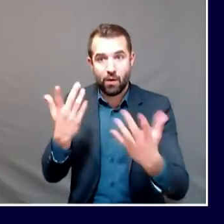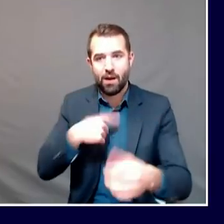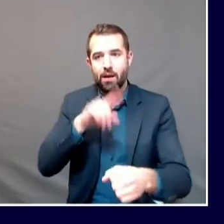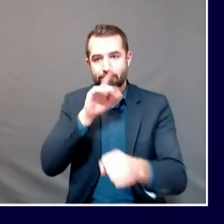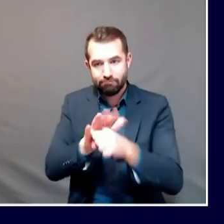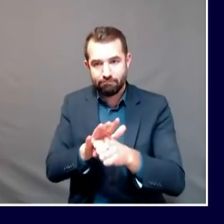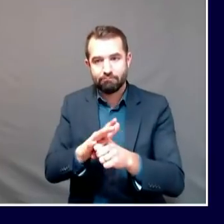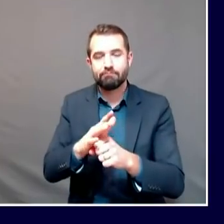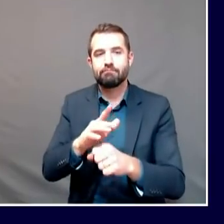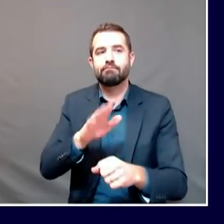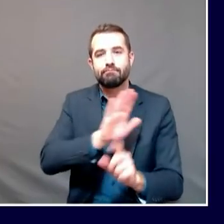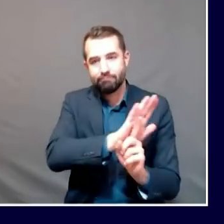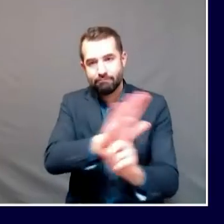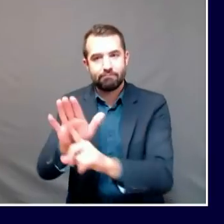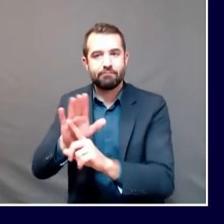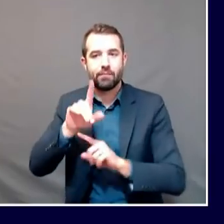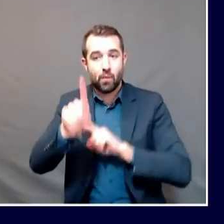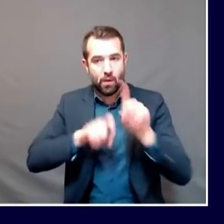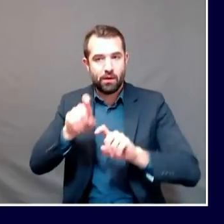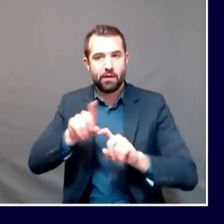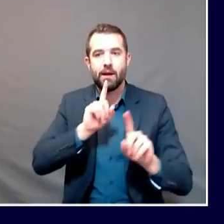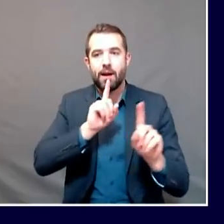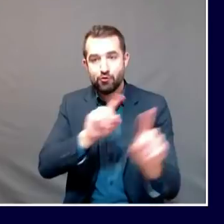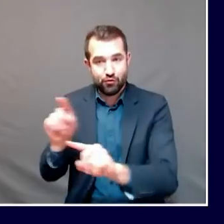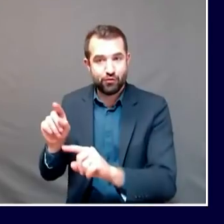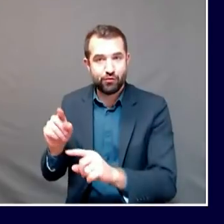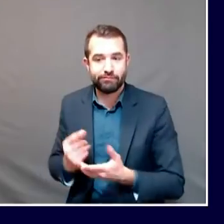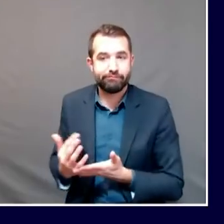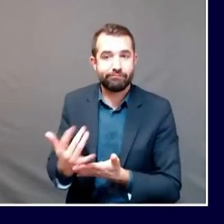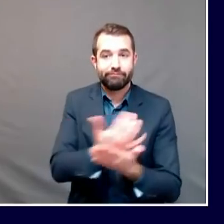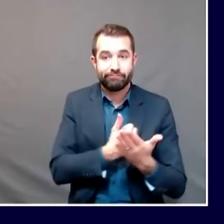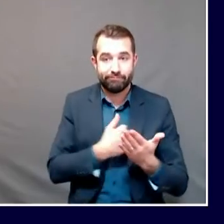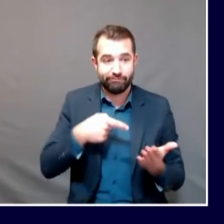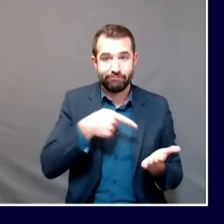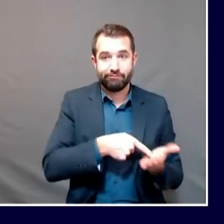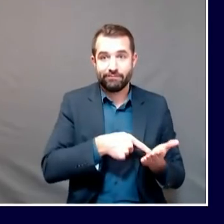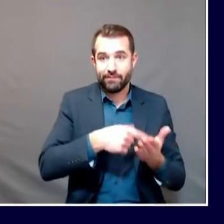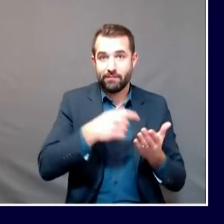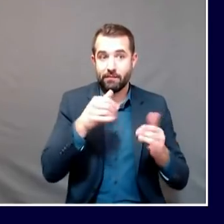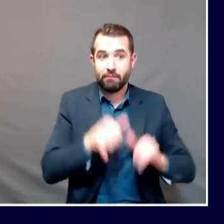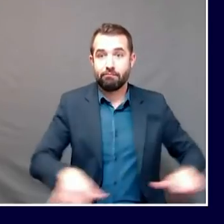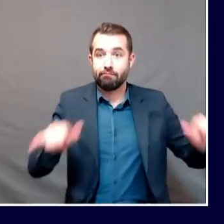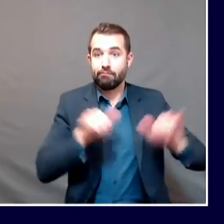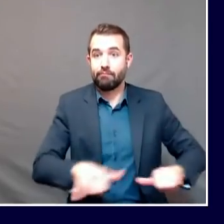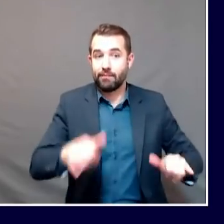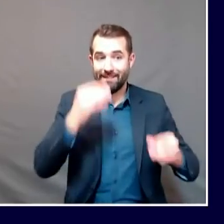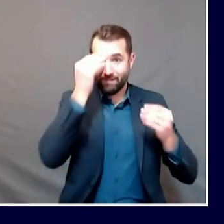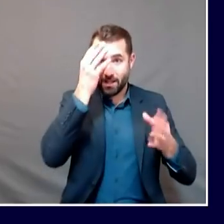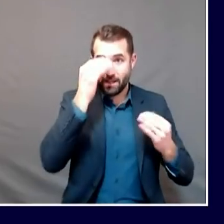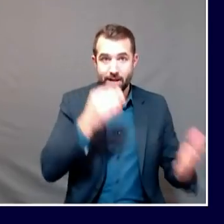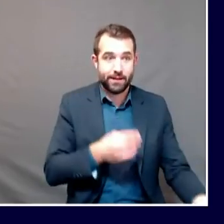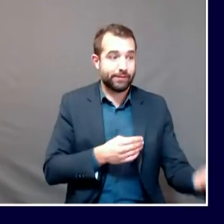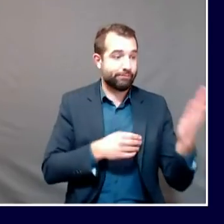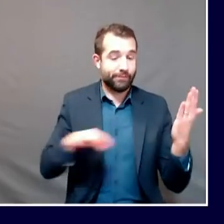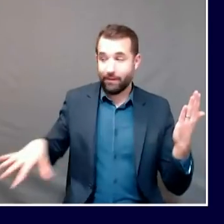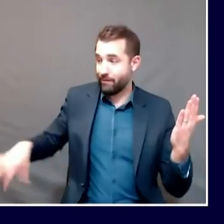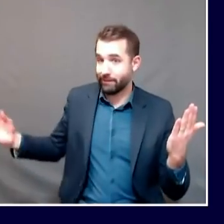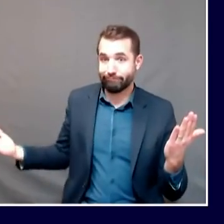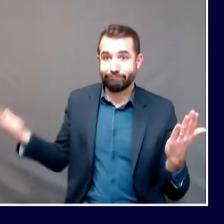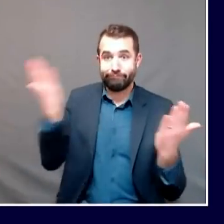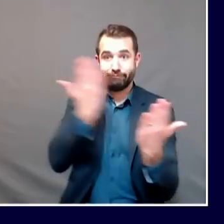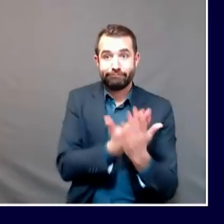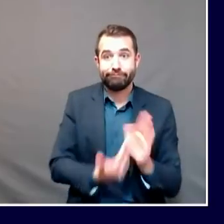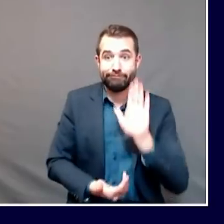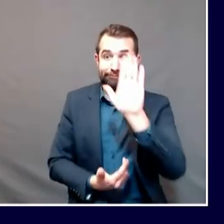from time to time in a manner that is open, that is scientifically based, and most of all, in a manner that is respectful. So